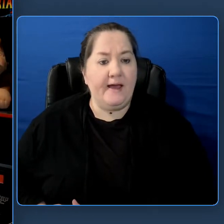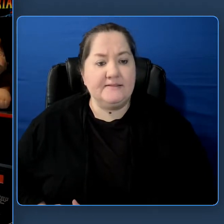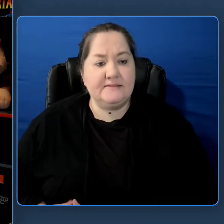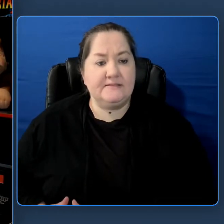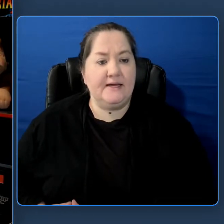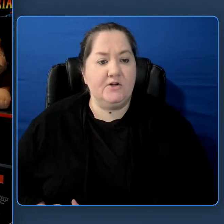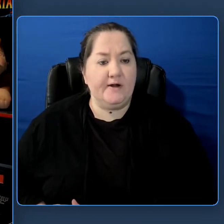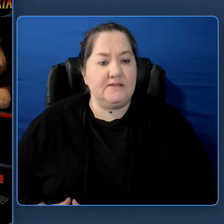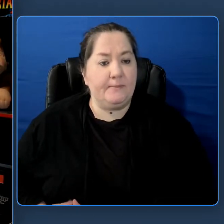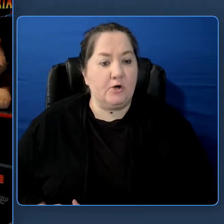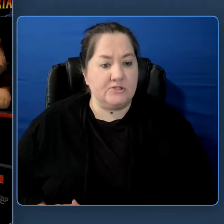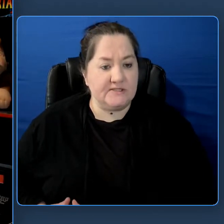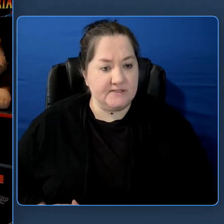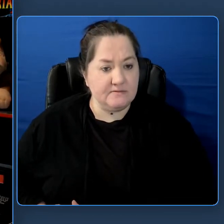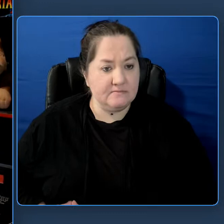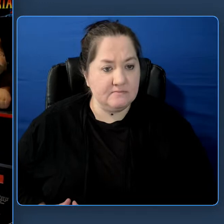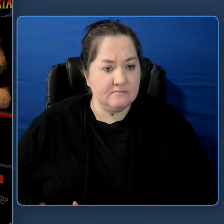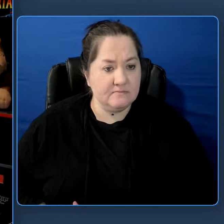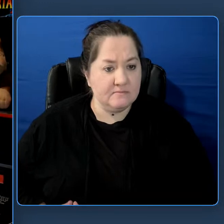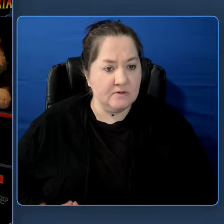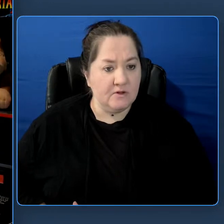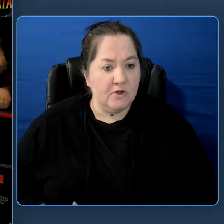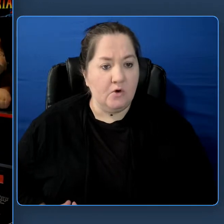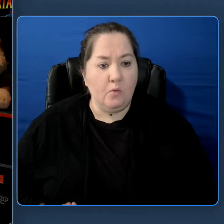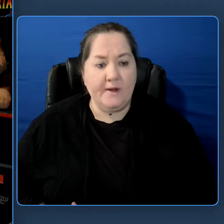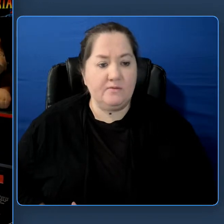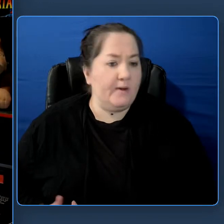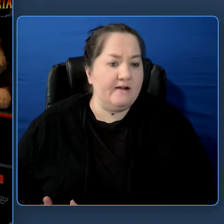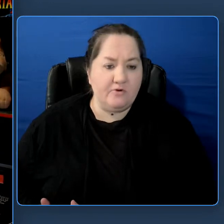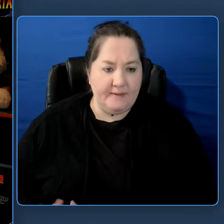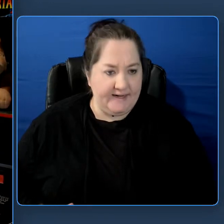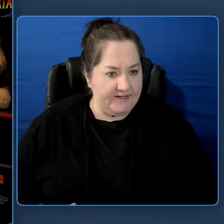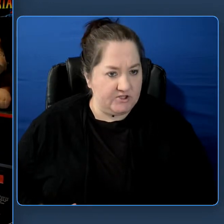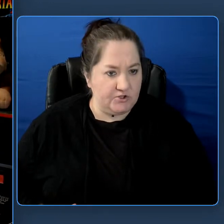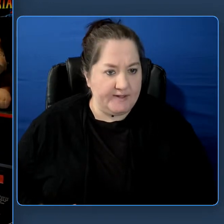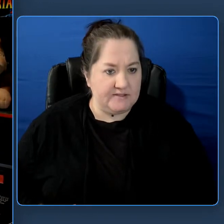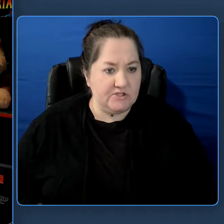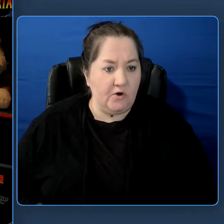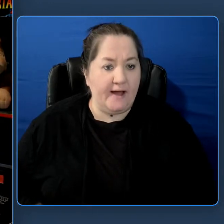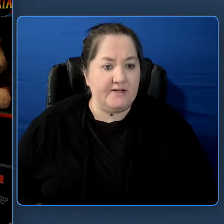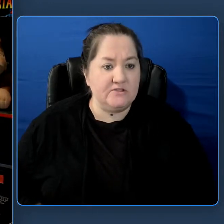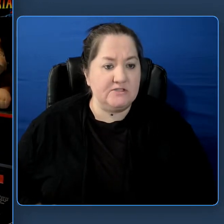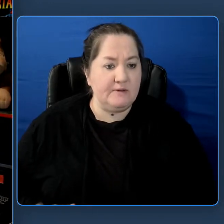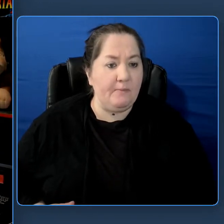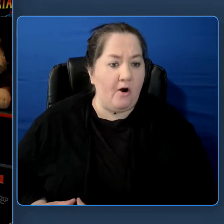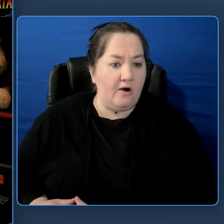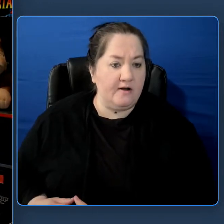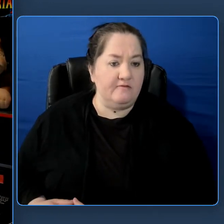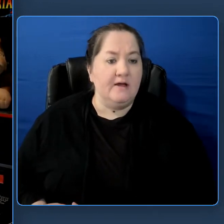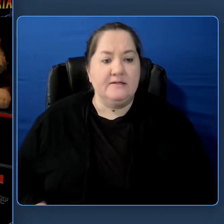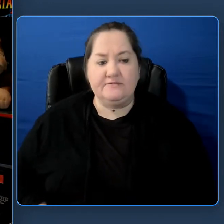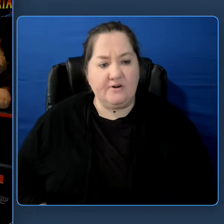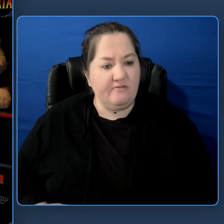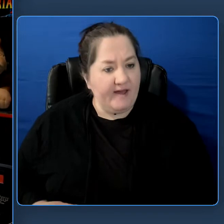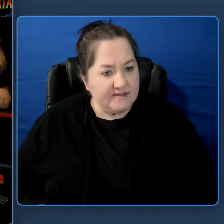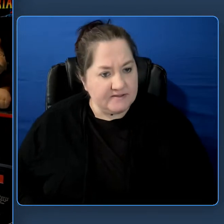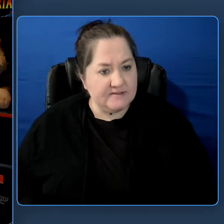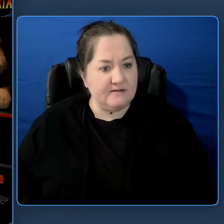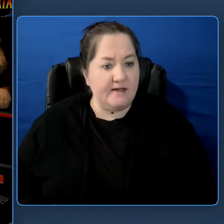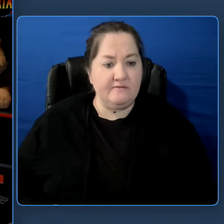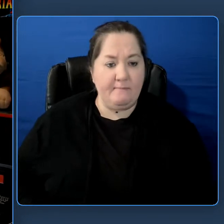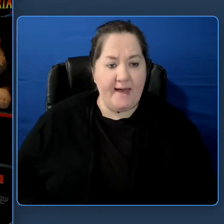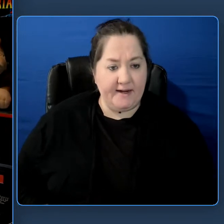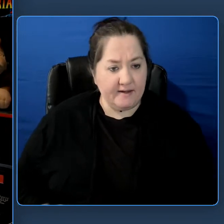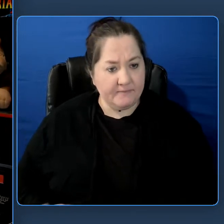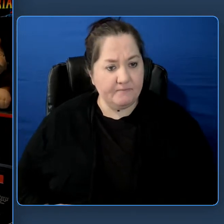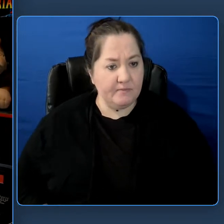How to best integrate the person with whatever media you're doing. So I used to be part of different